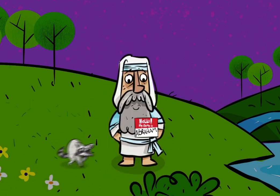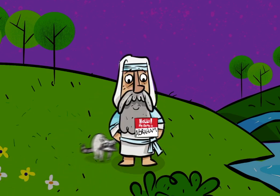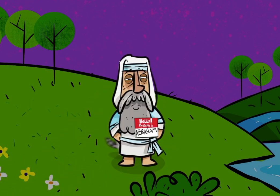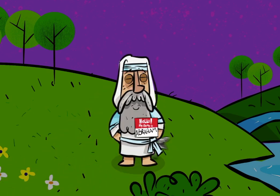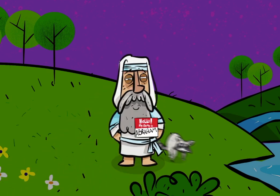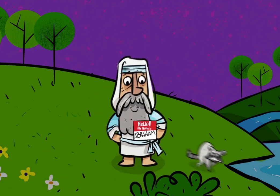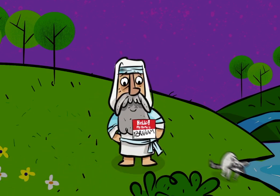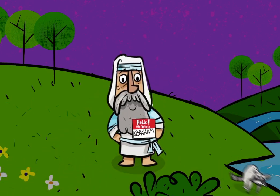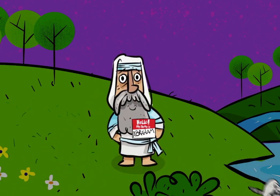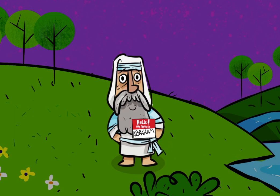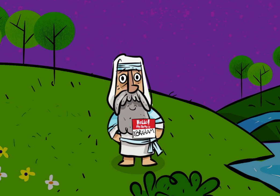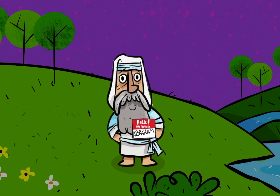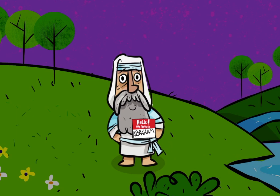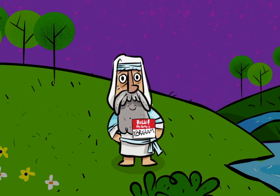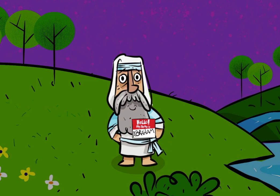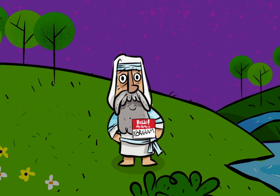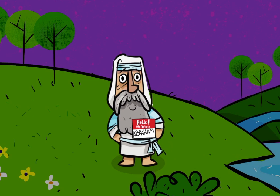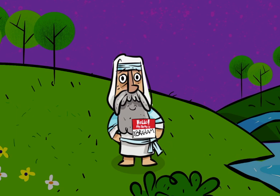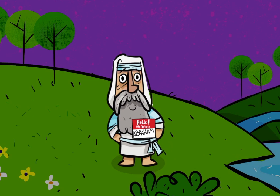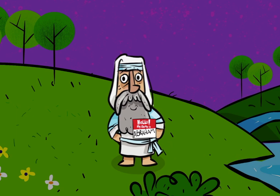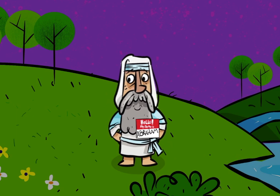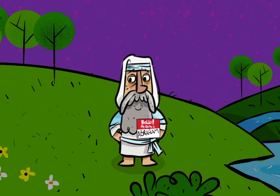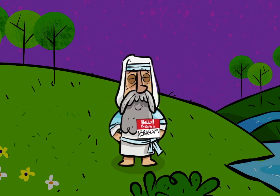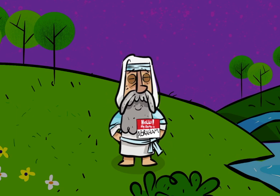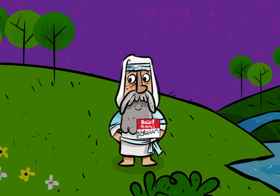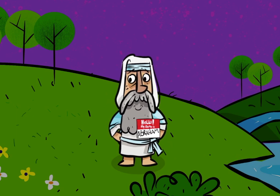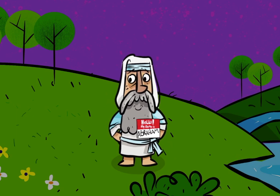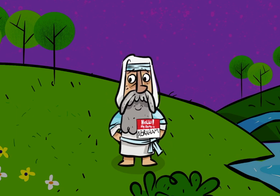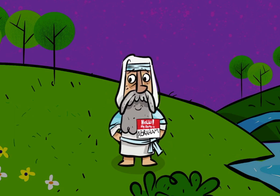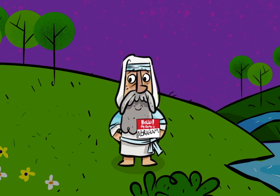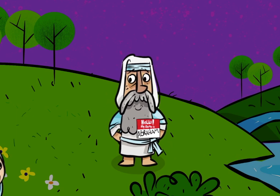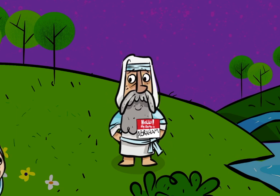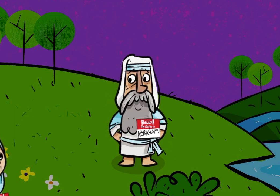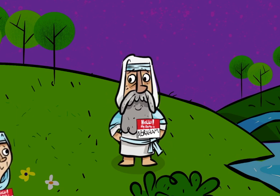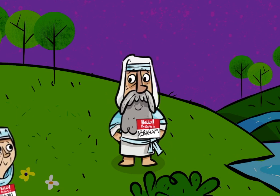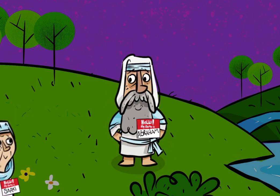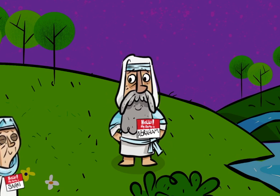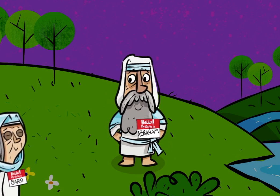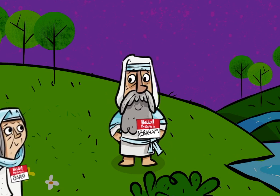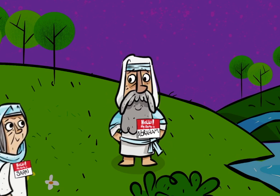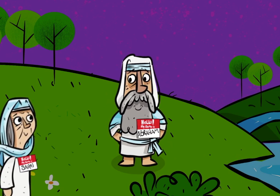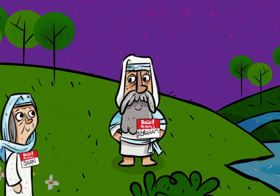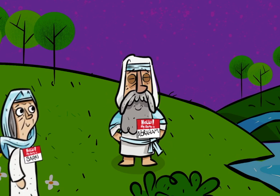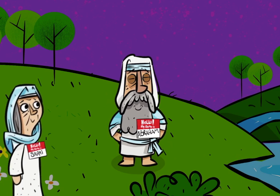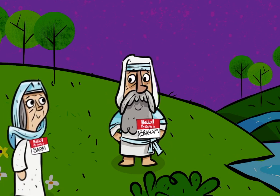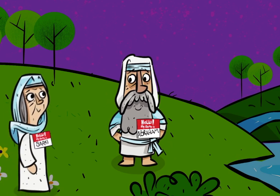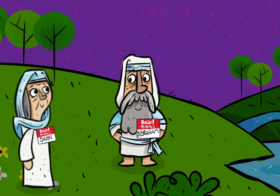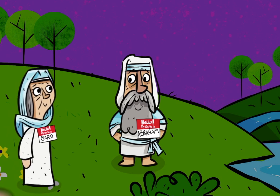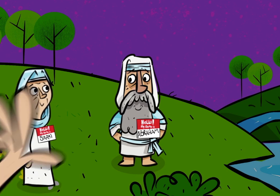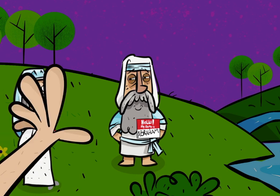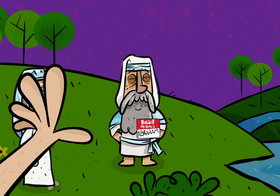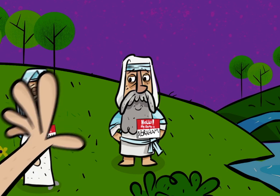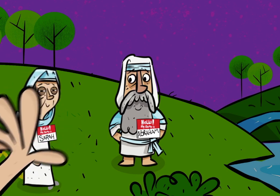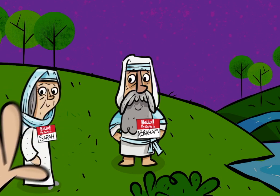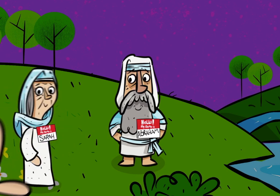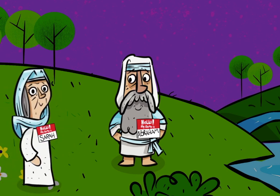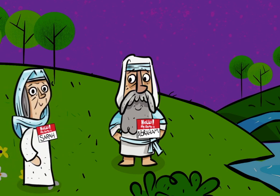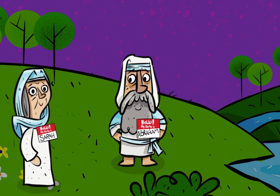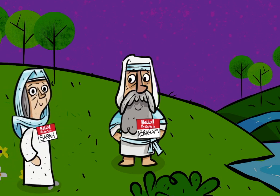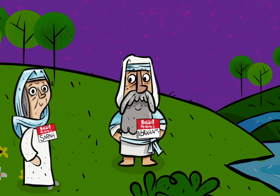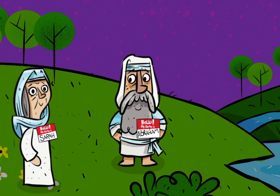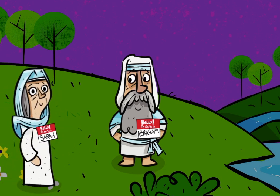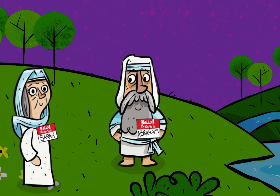means father of many nations. God also told Abraham that Sarai's name would be changed to